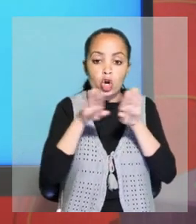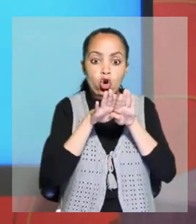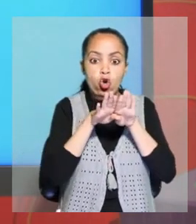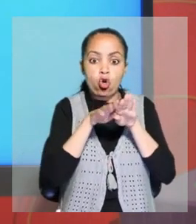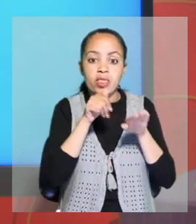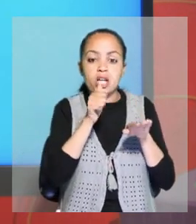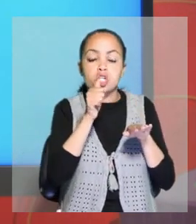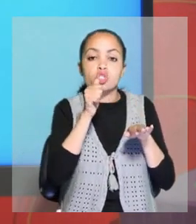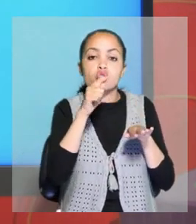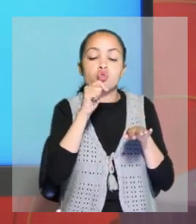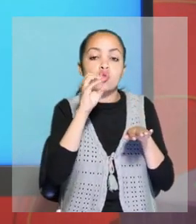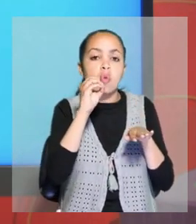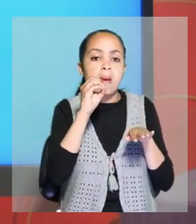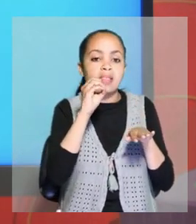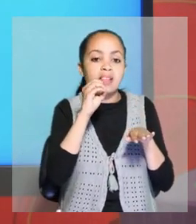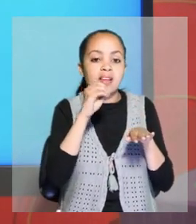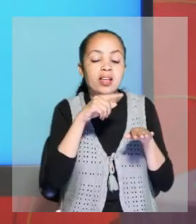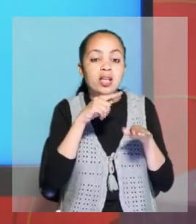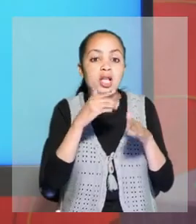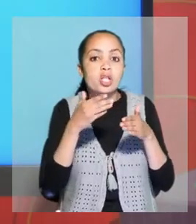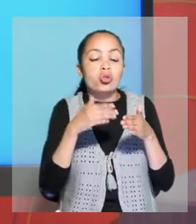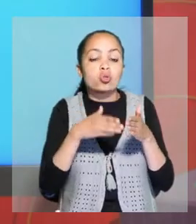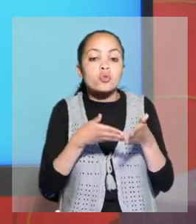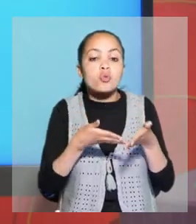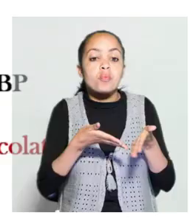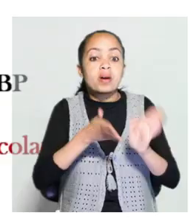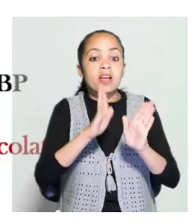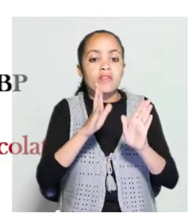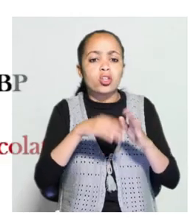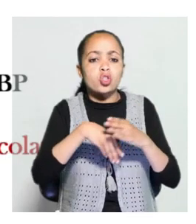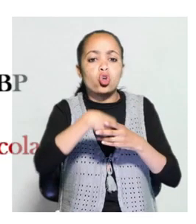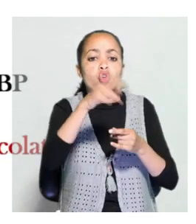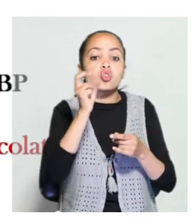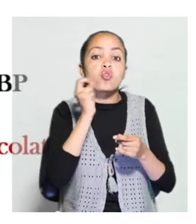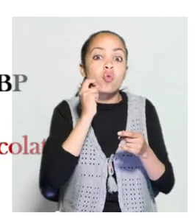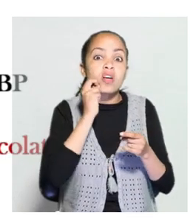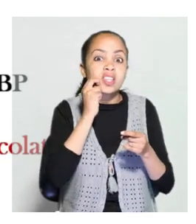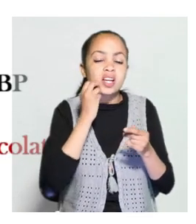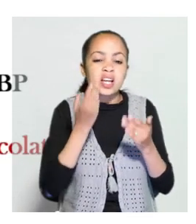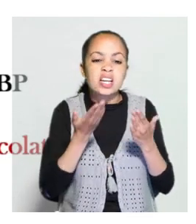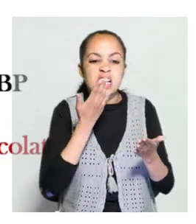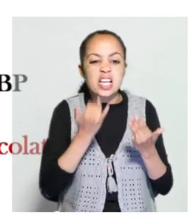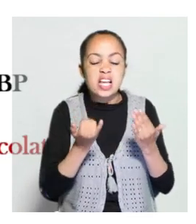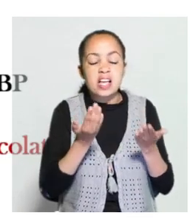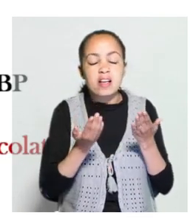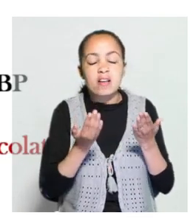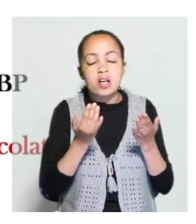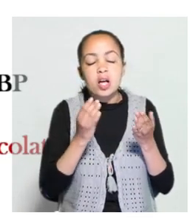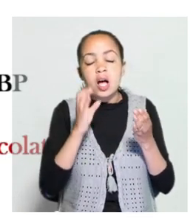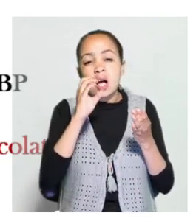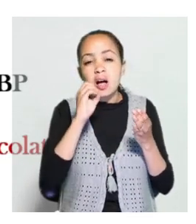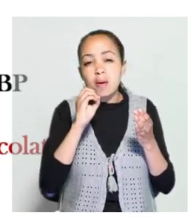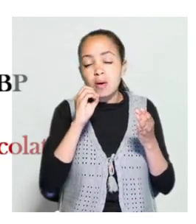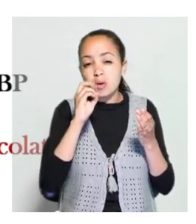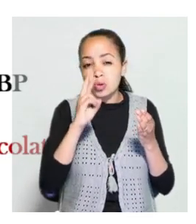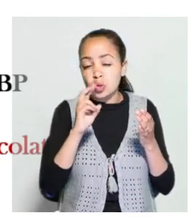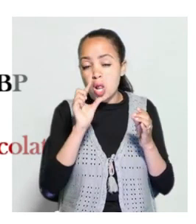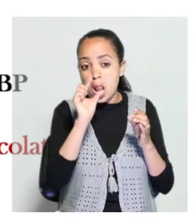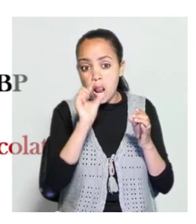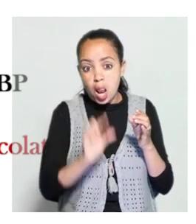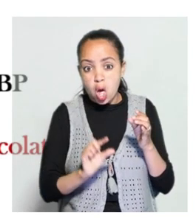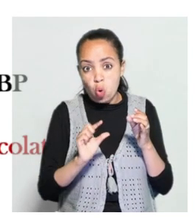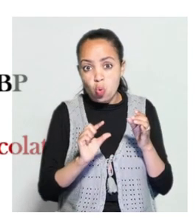stomata to prevent loss of water. And again, if the concentration of carbon dioxide become